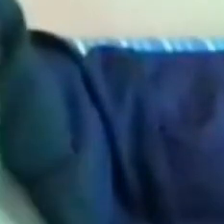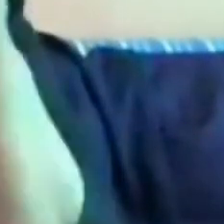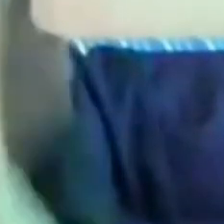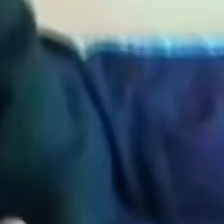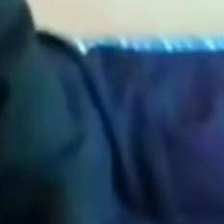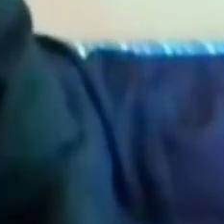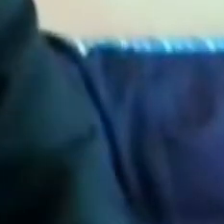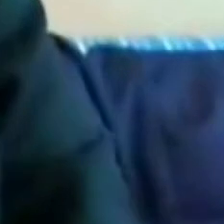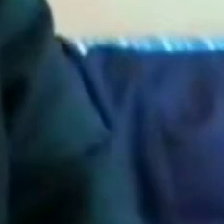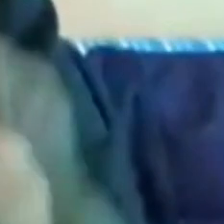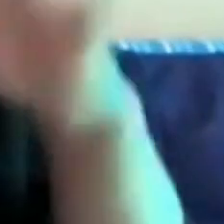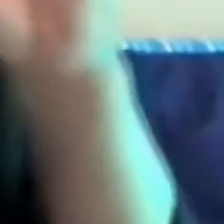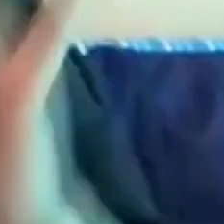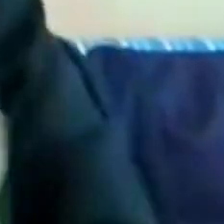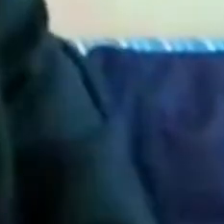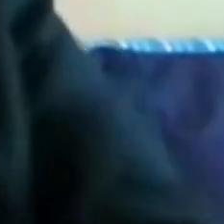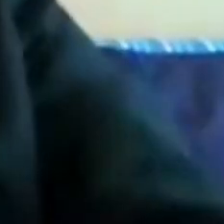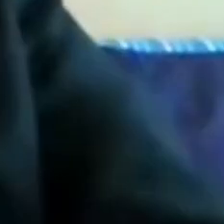reoffenders in sex